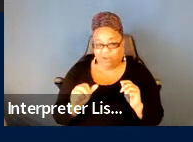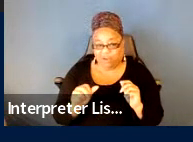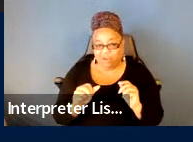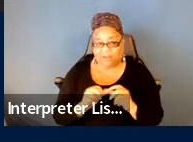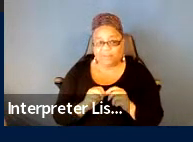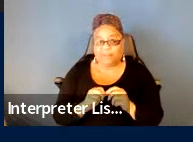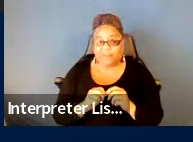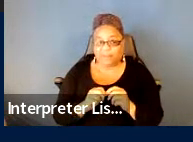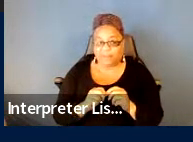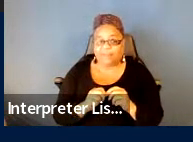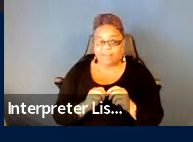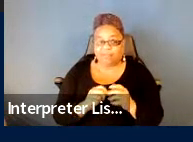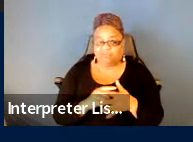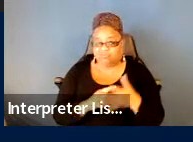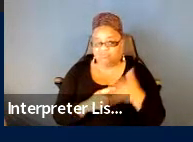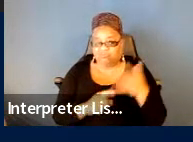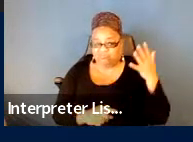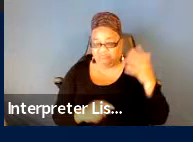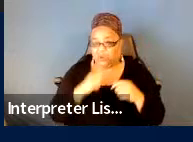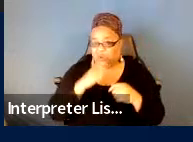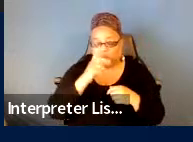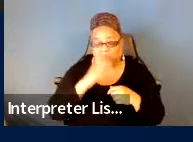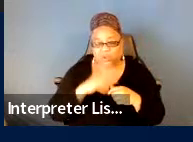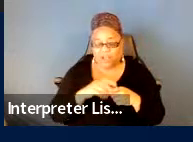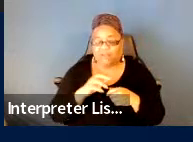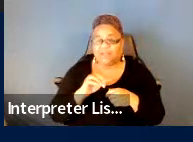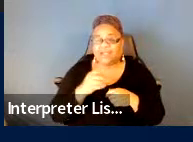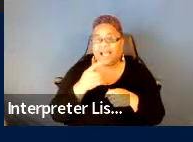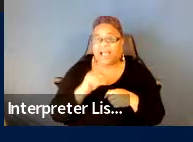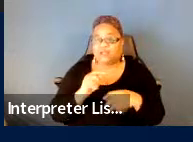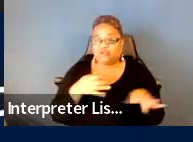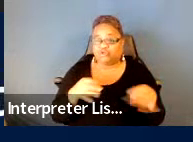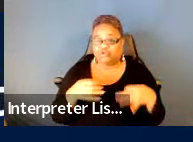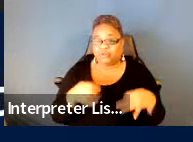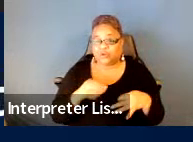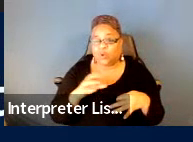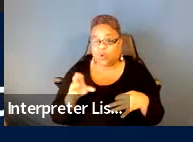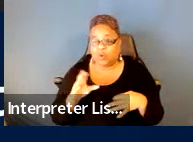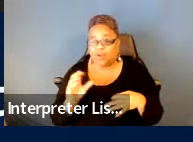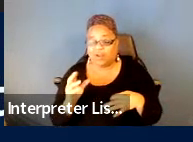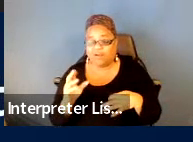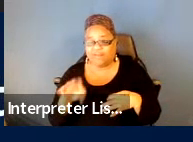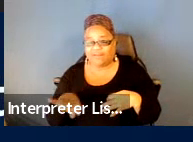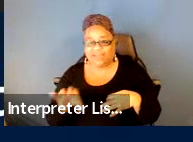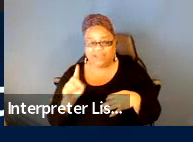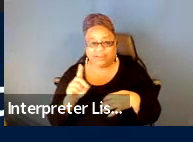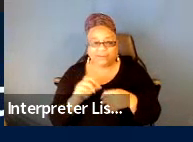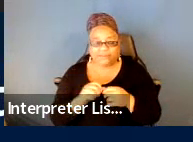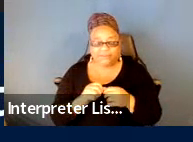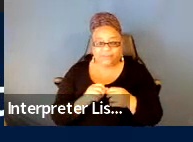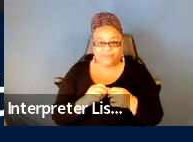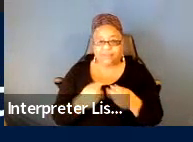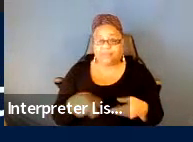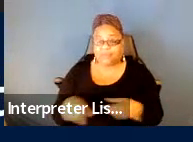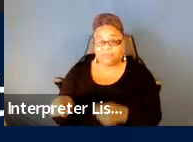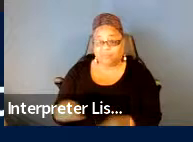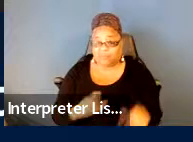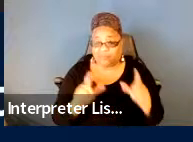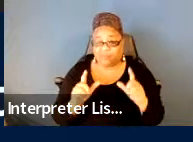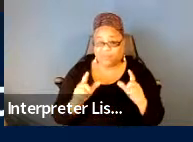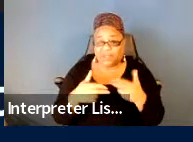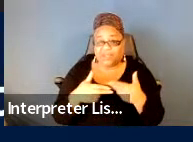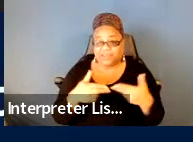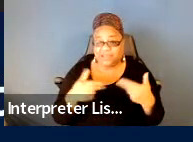have the text descriptor or the field. Next slide, slide 17. And moving on